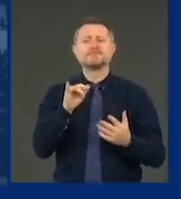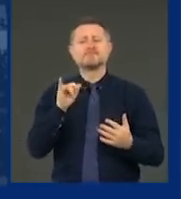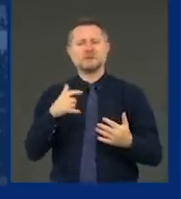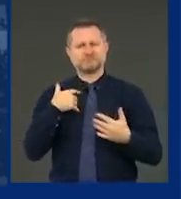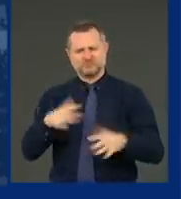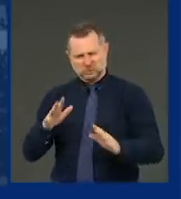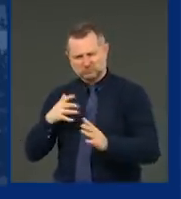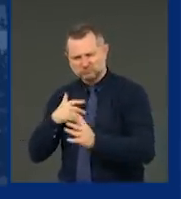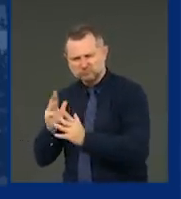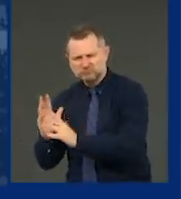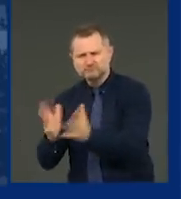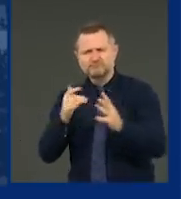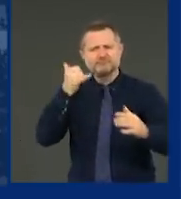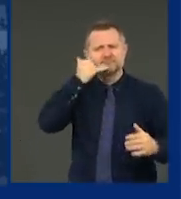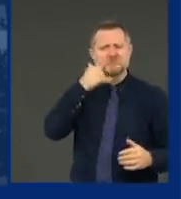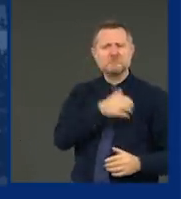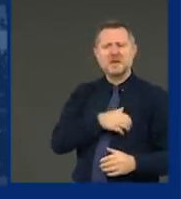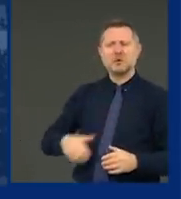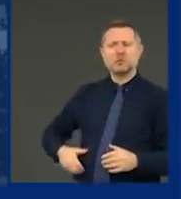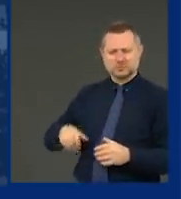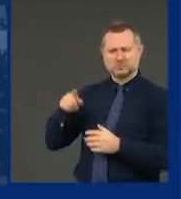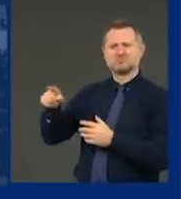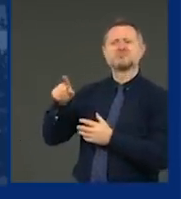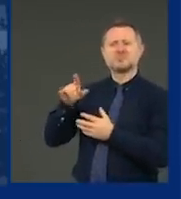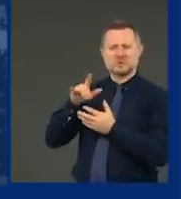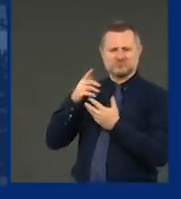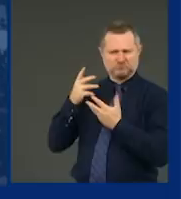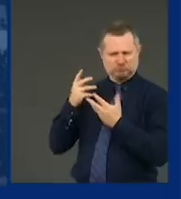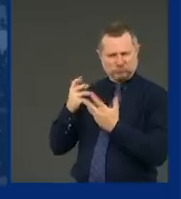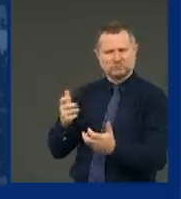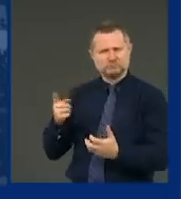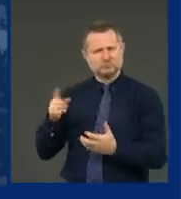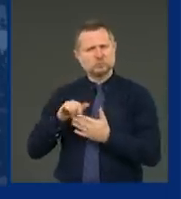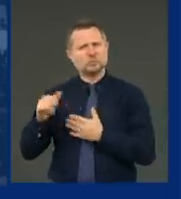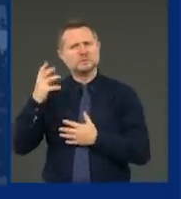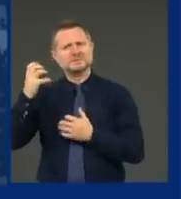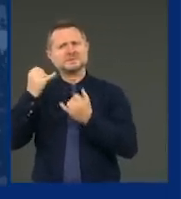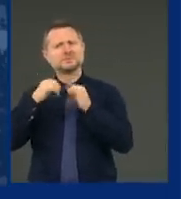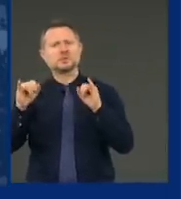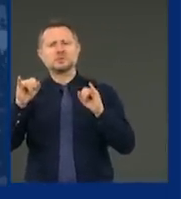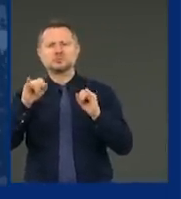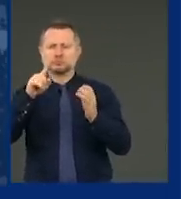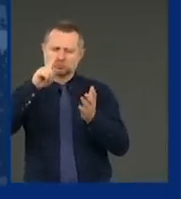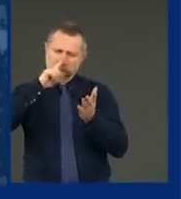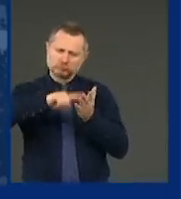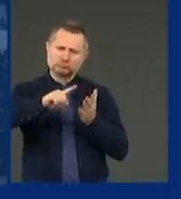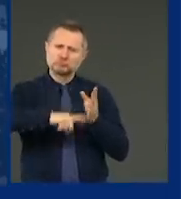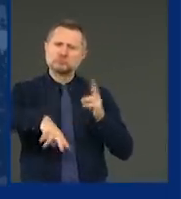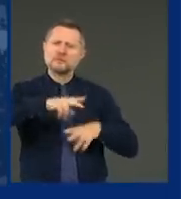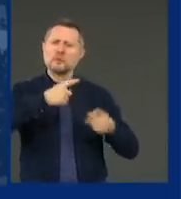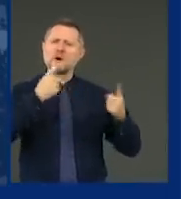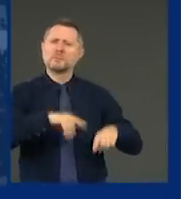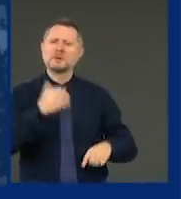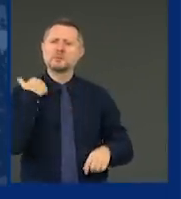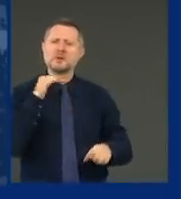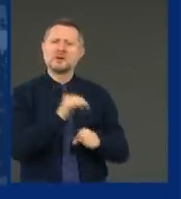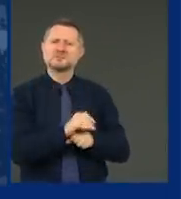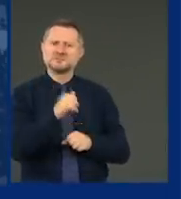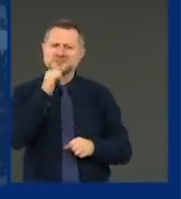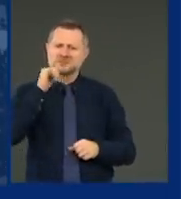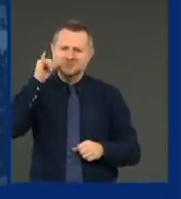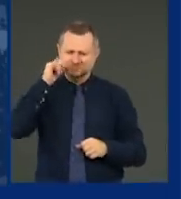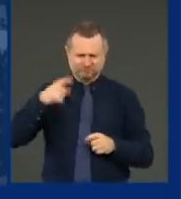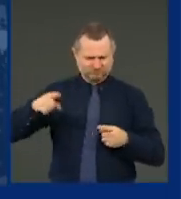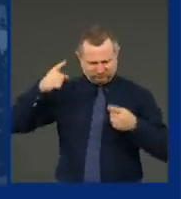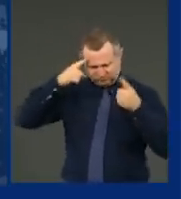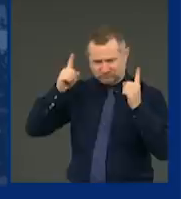He wants an independent review of what happened yesterday. I agree. and we agree that the